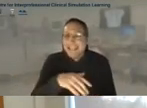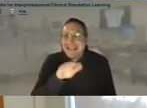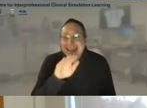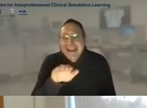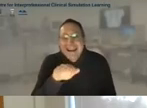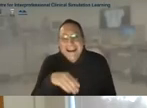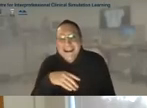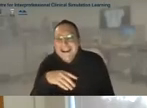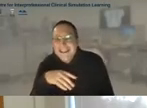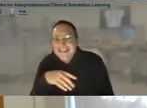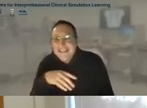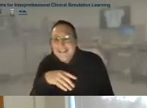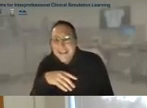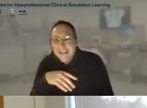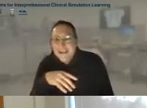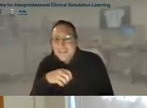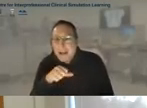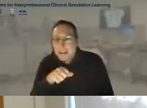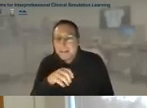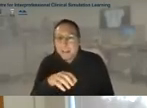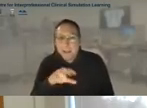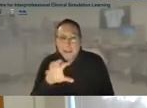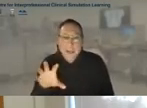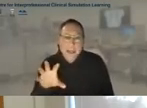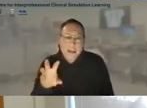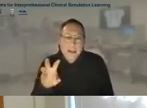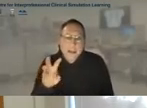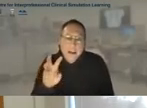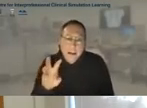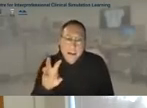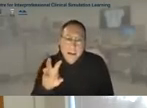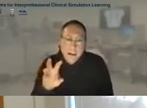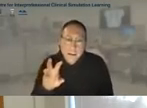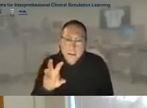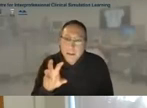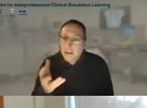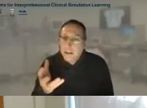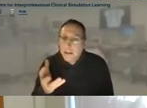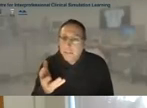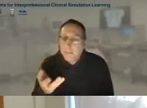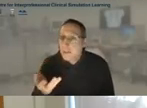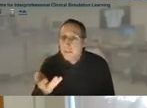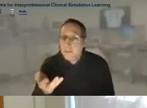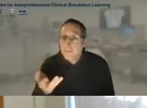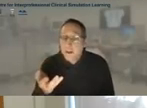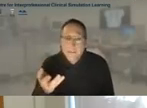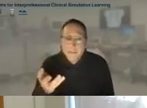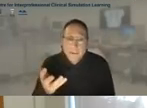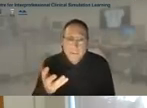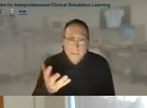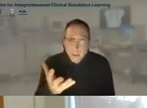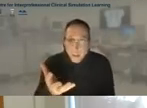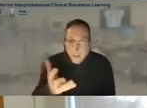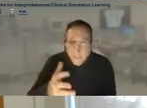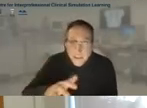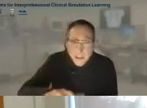reflection, sort of the impact that the simulation made on the provision of